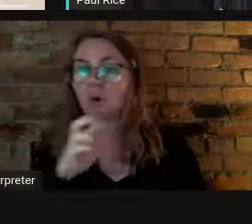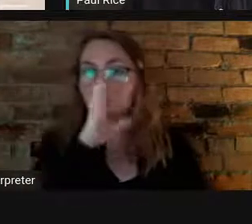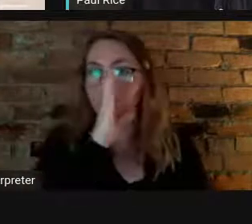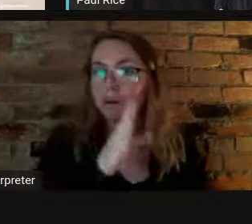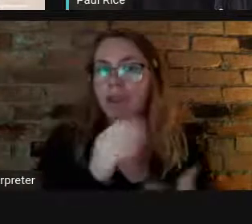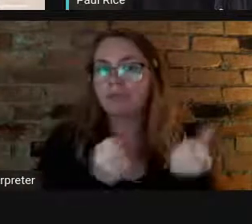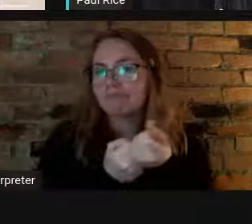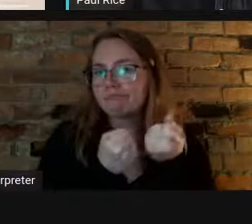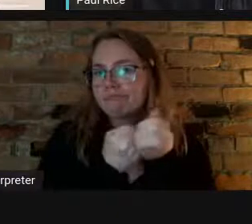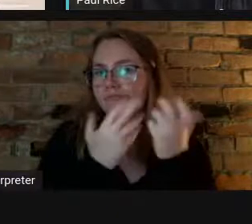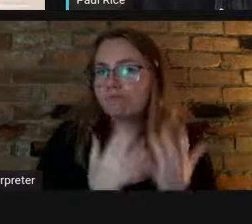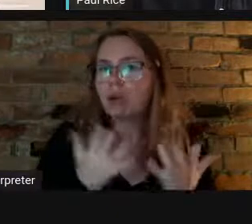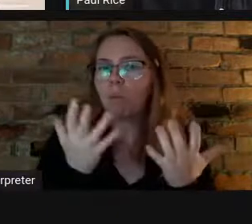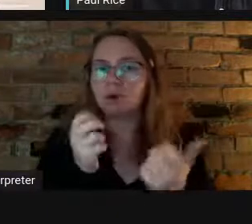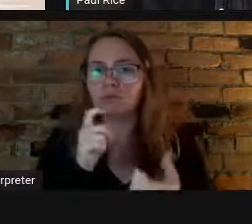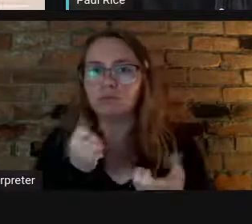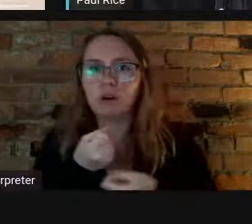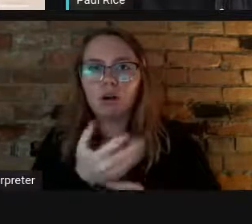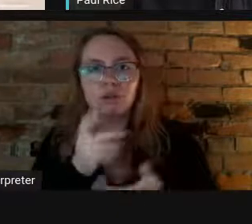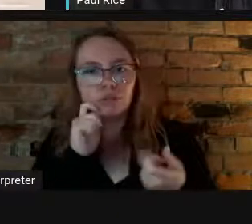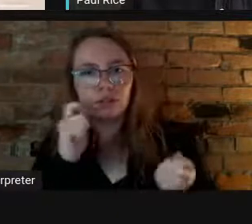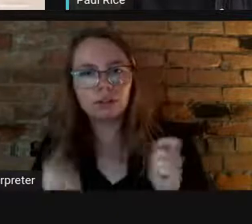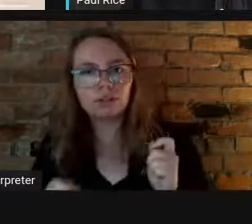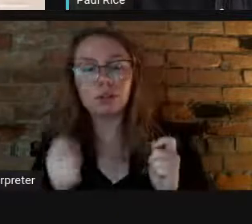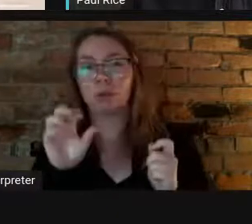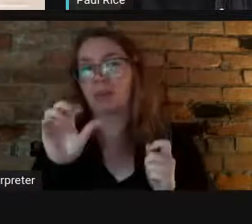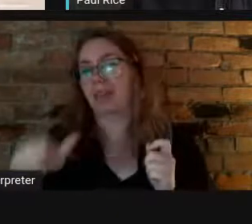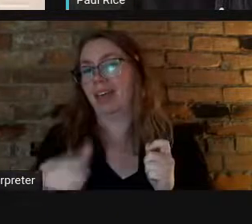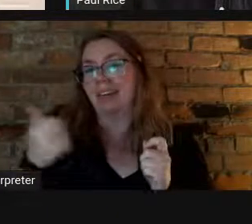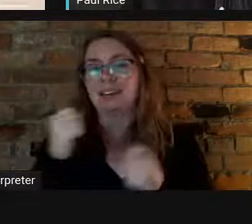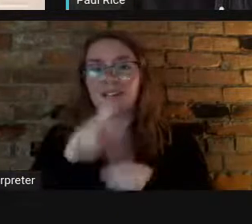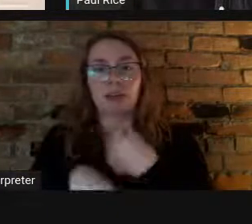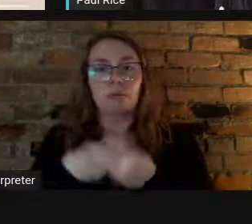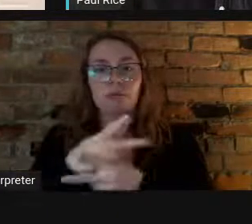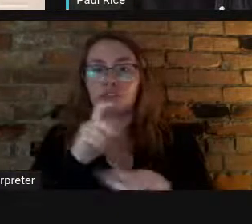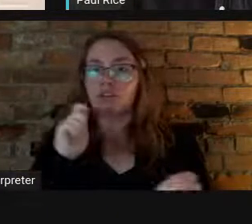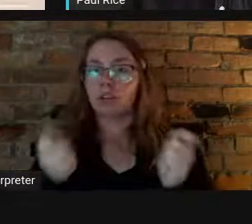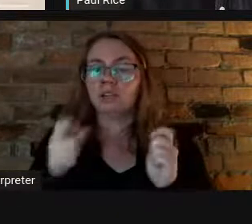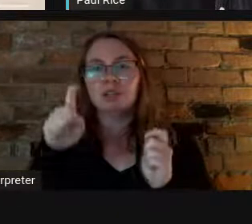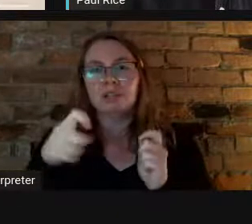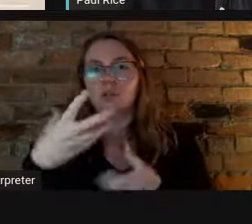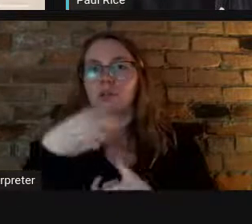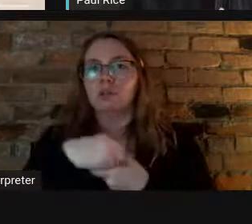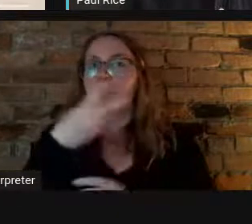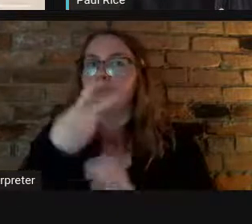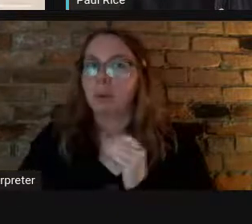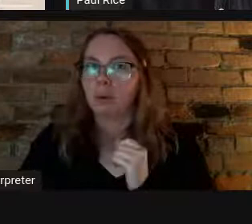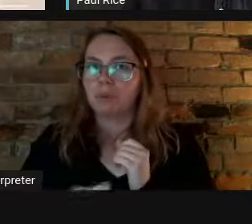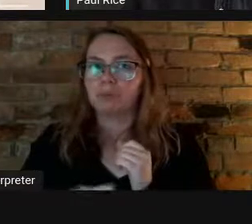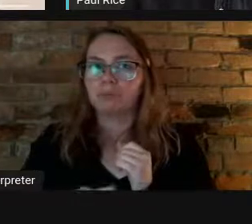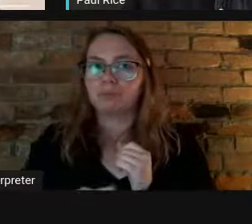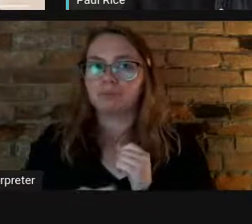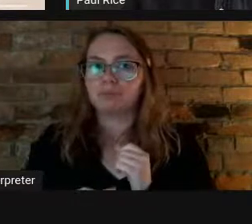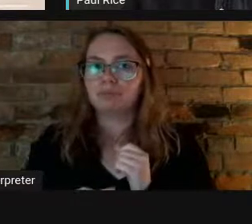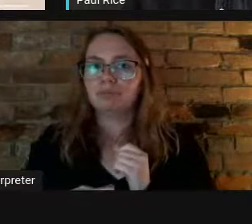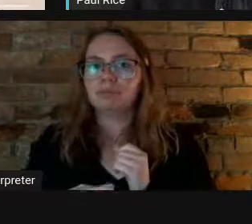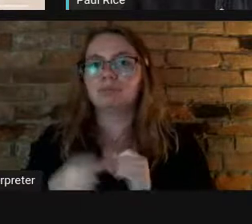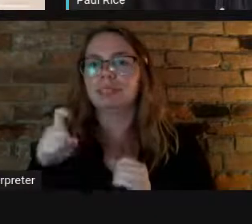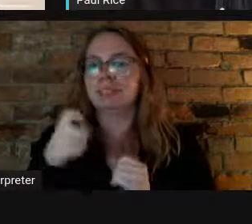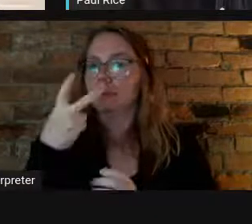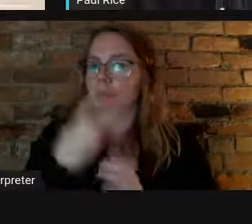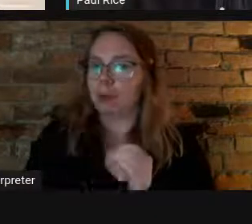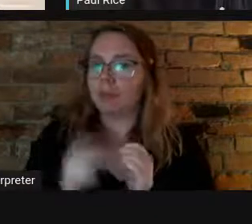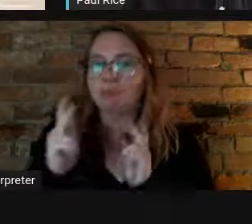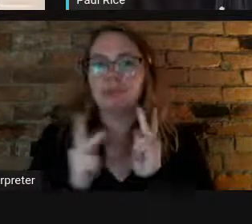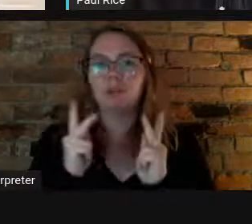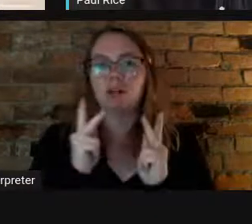think that's one thing today is that with any social change movement, you need both of those elements. You need people gathering in the streets,